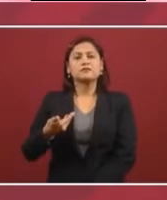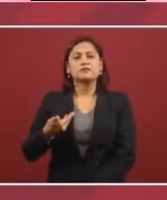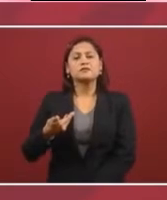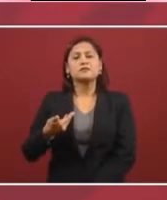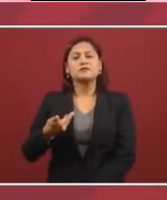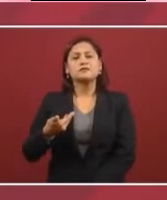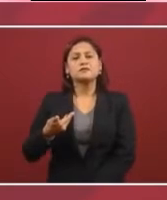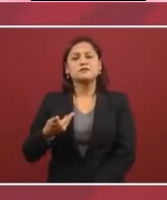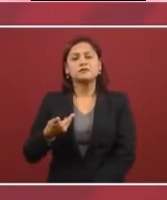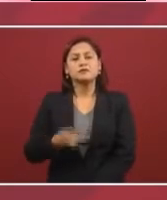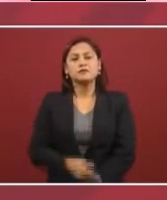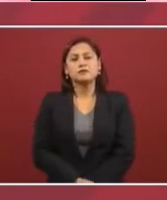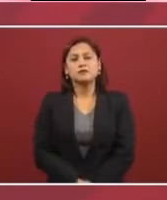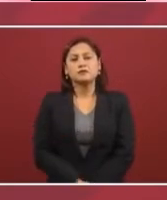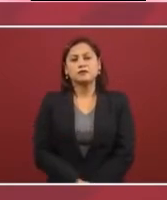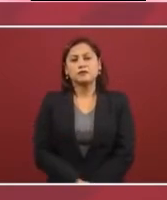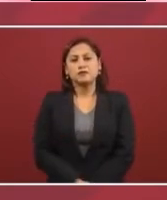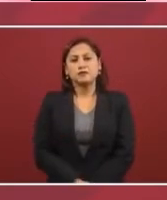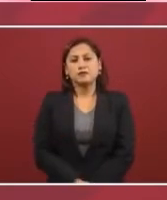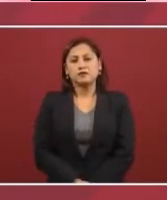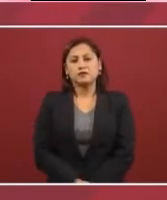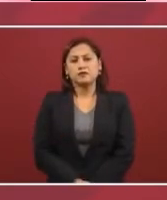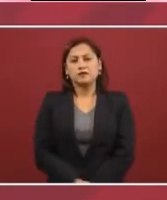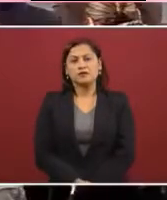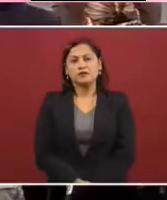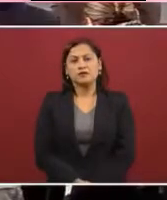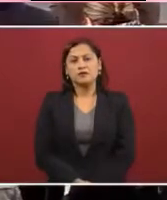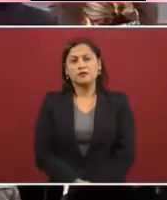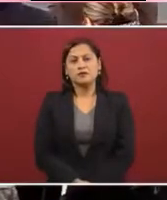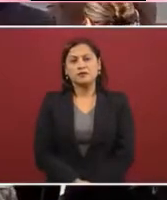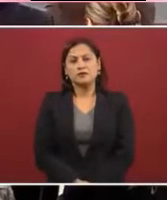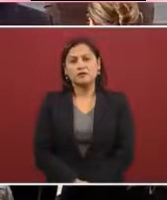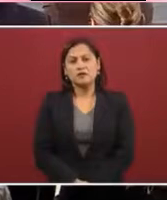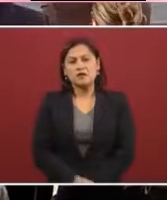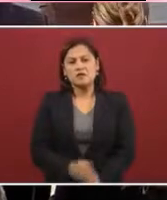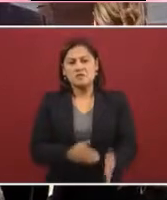that I not return